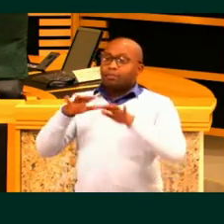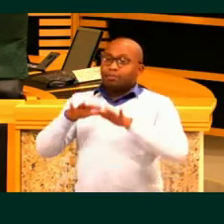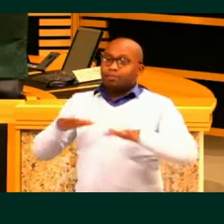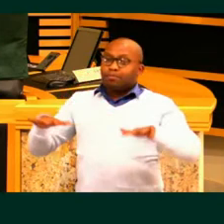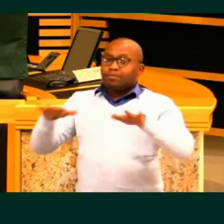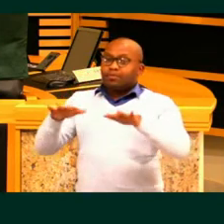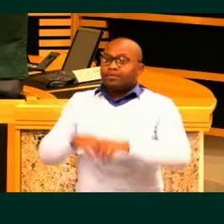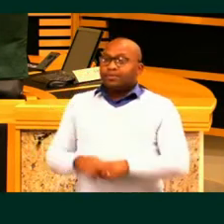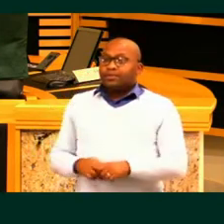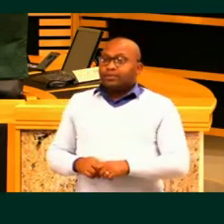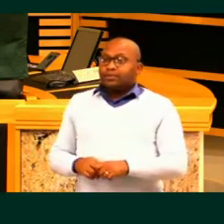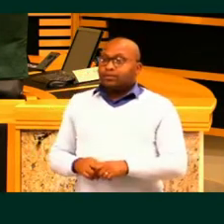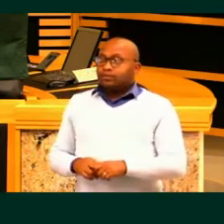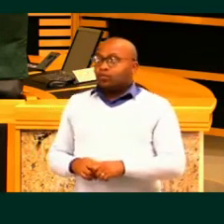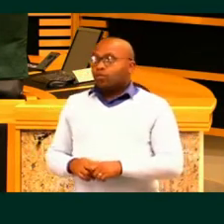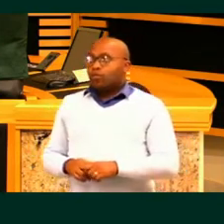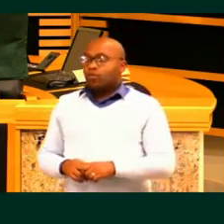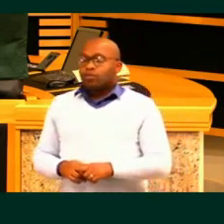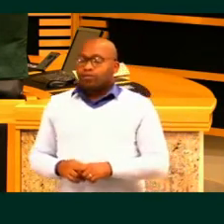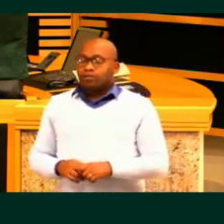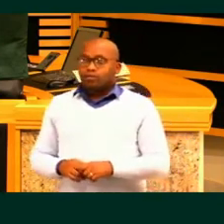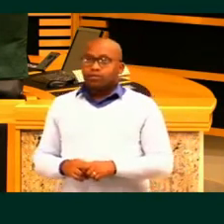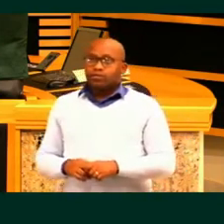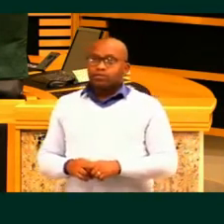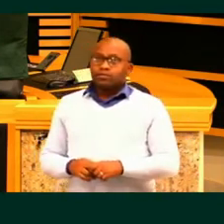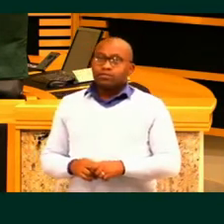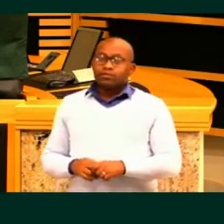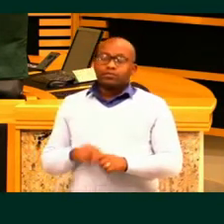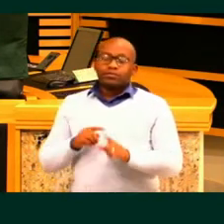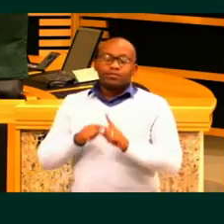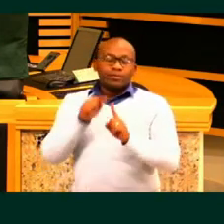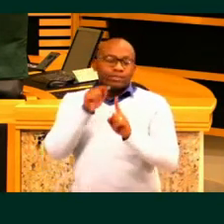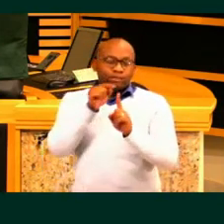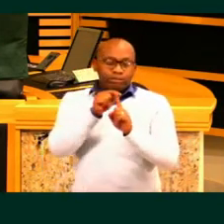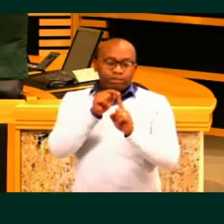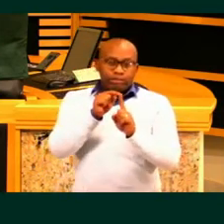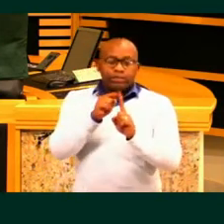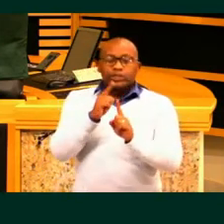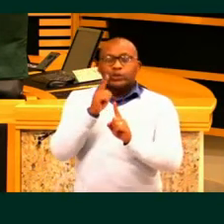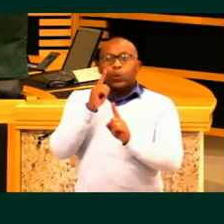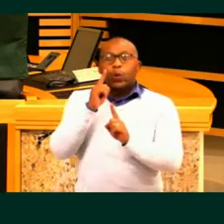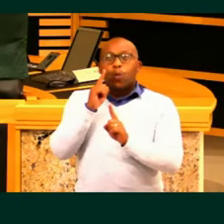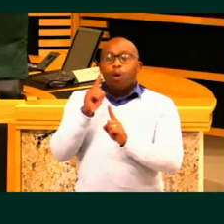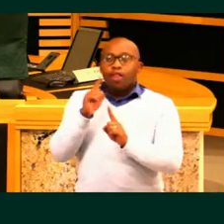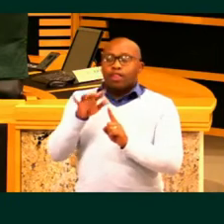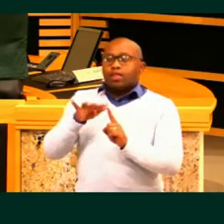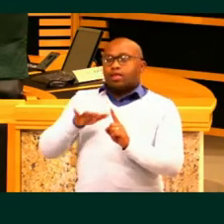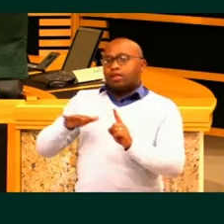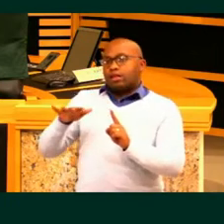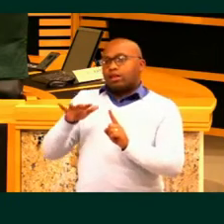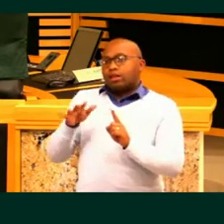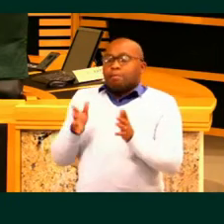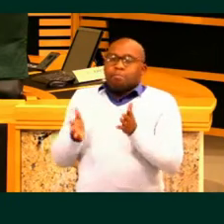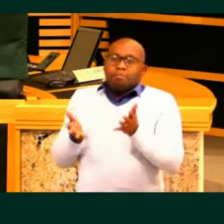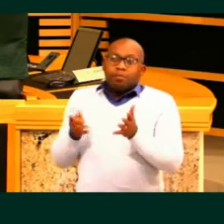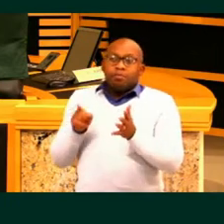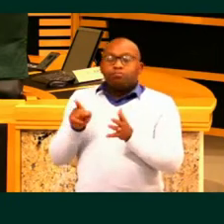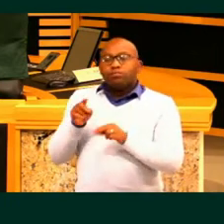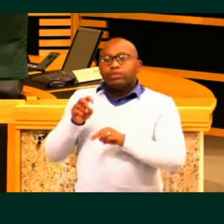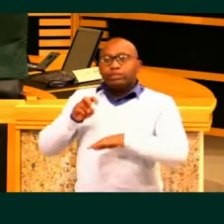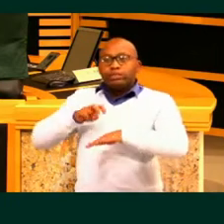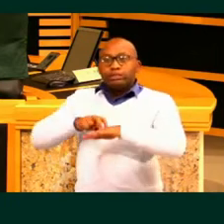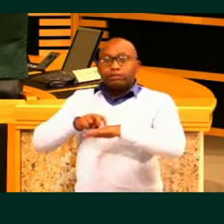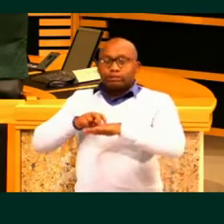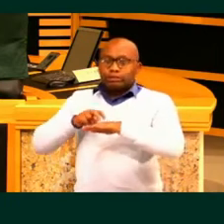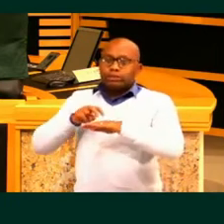um this is one of the areas that probably needed a bit of H elevation from